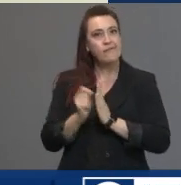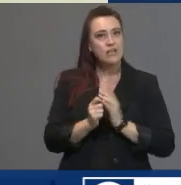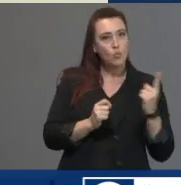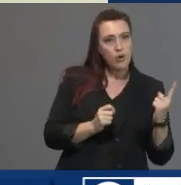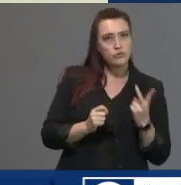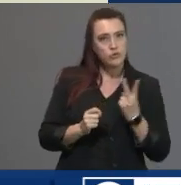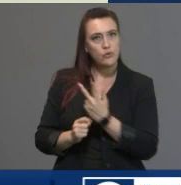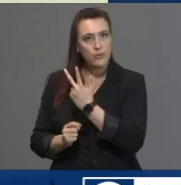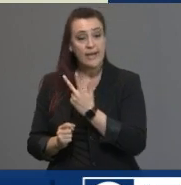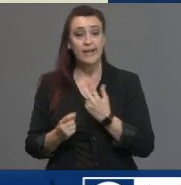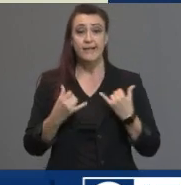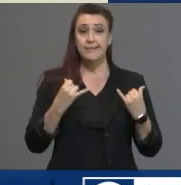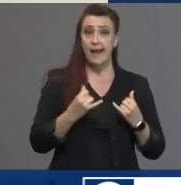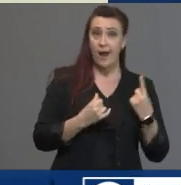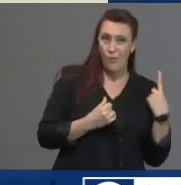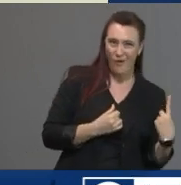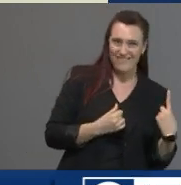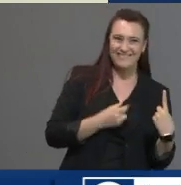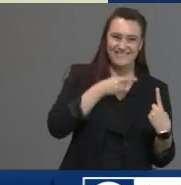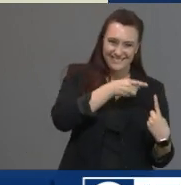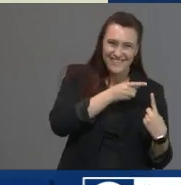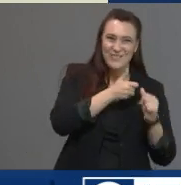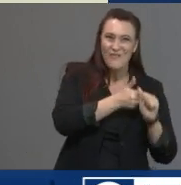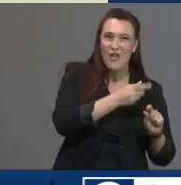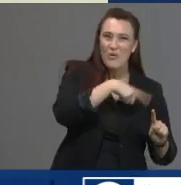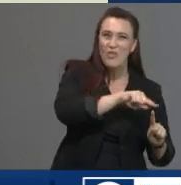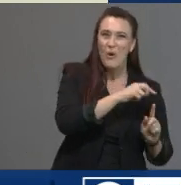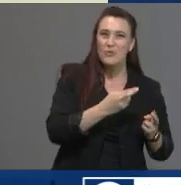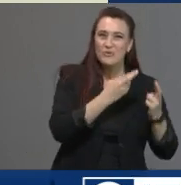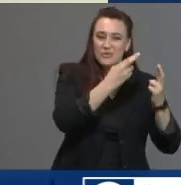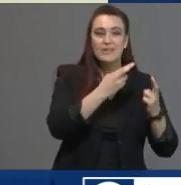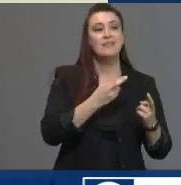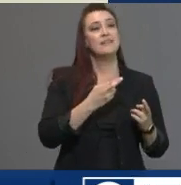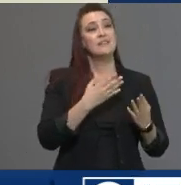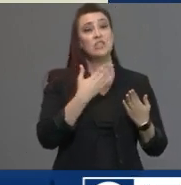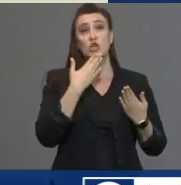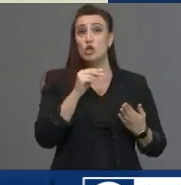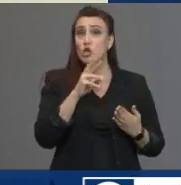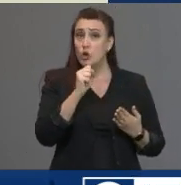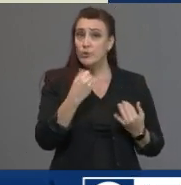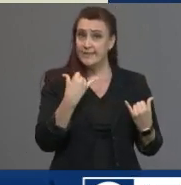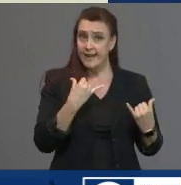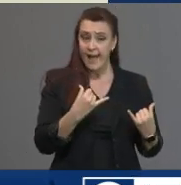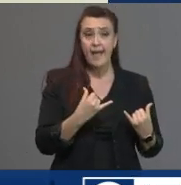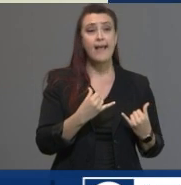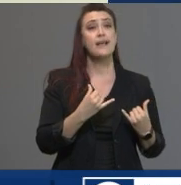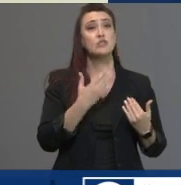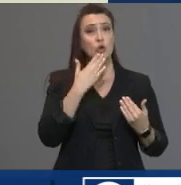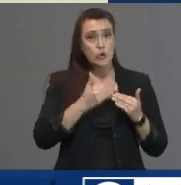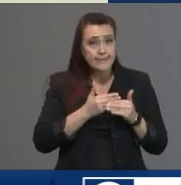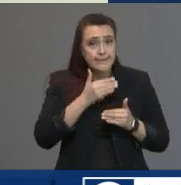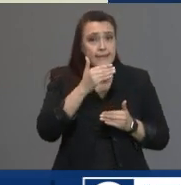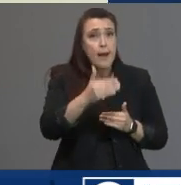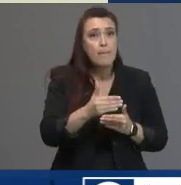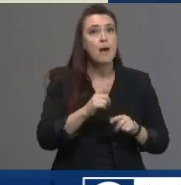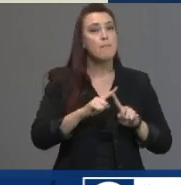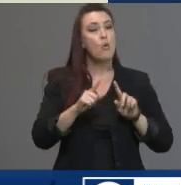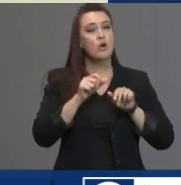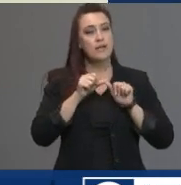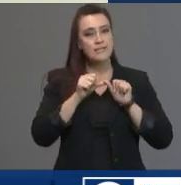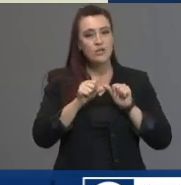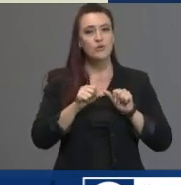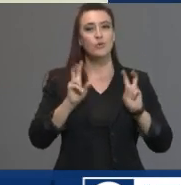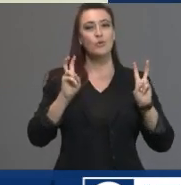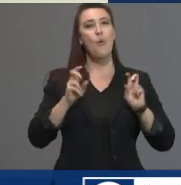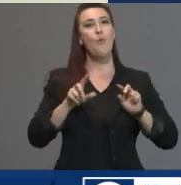news day. This is a step in the right direction, but we're going to continue to walk, not